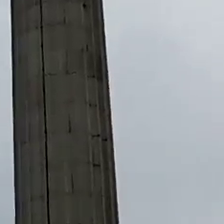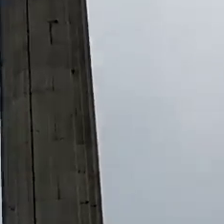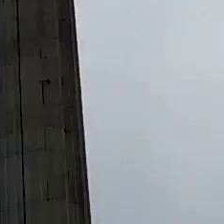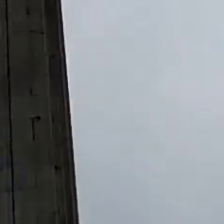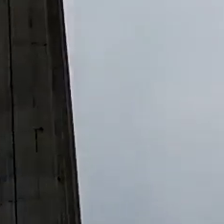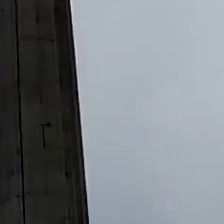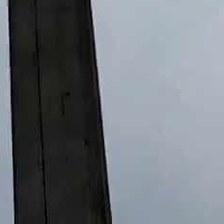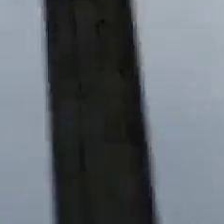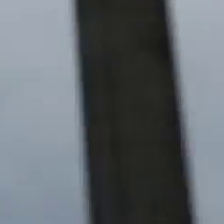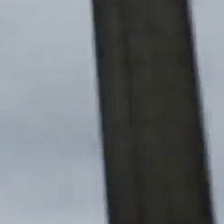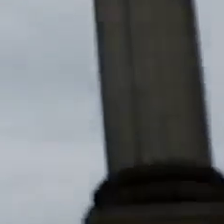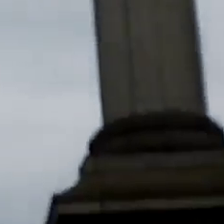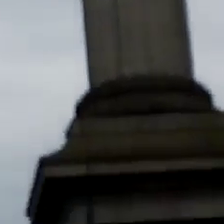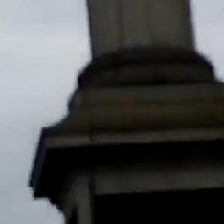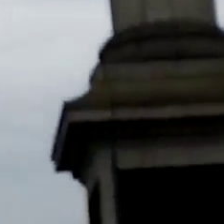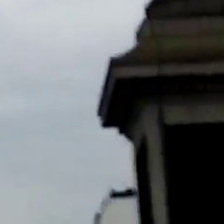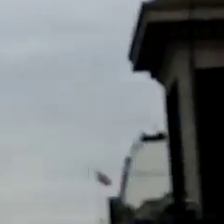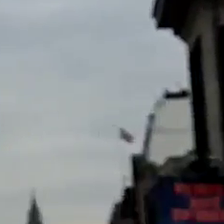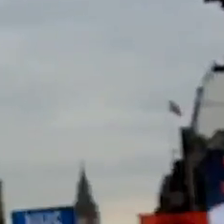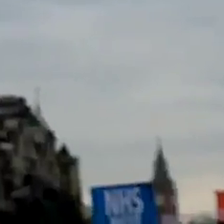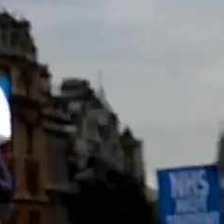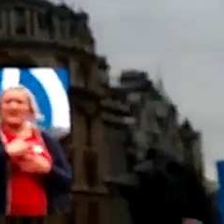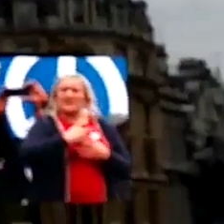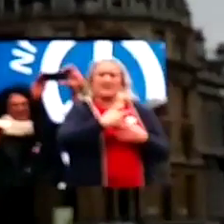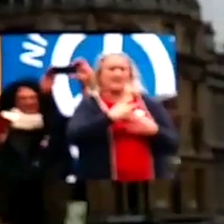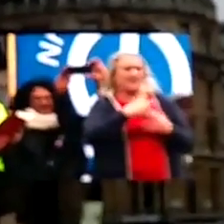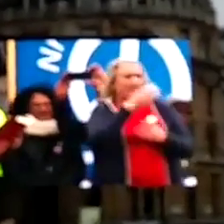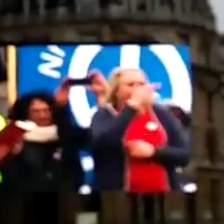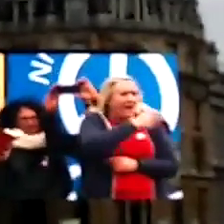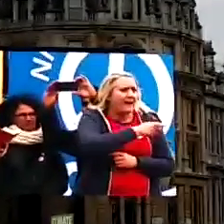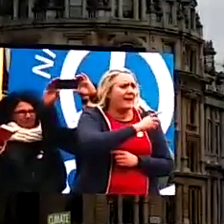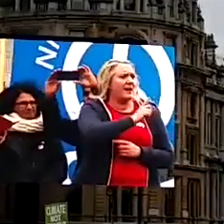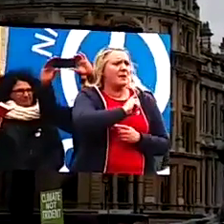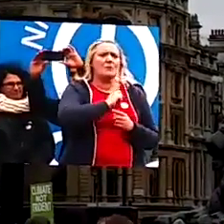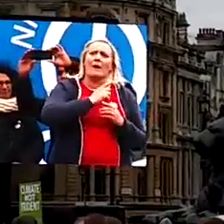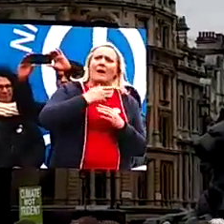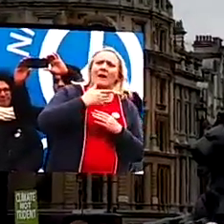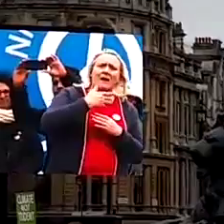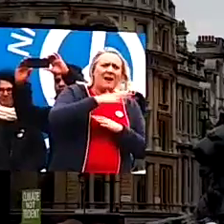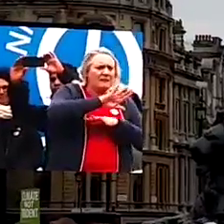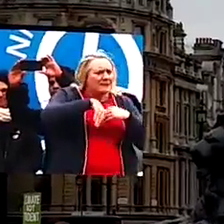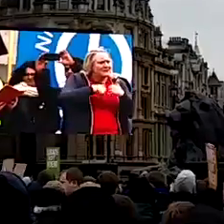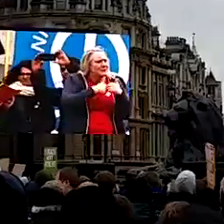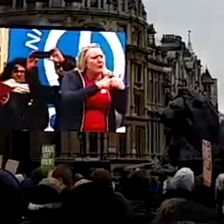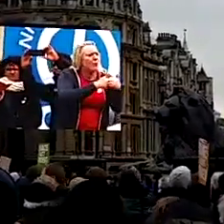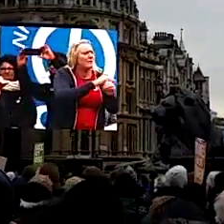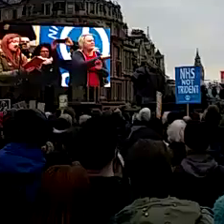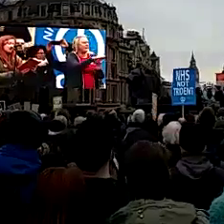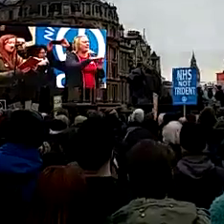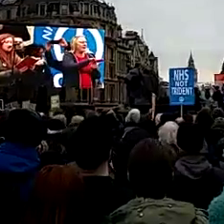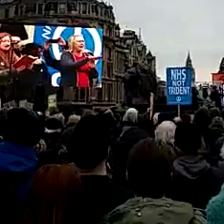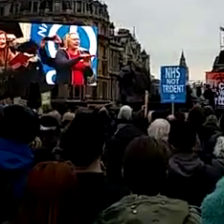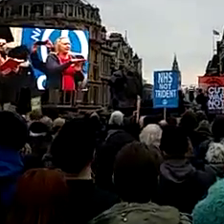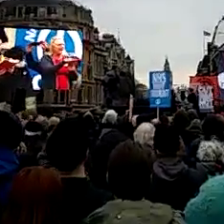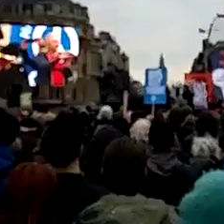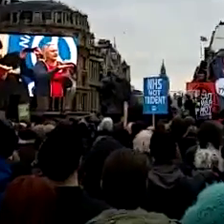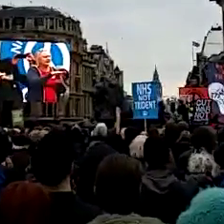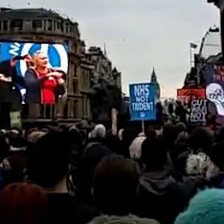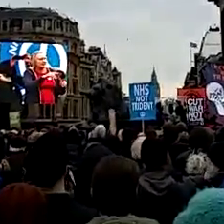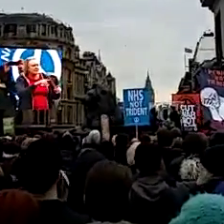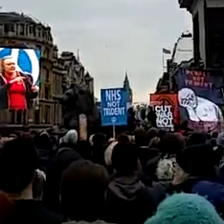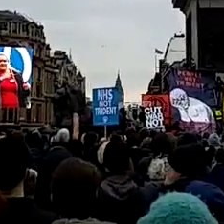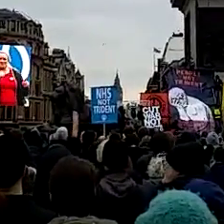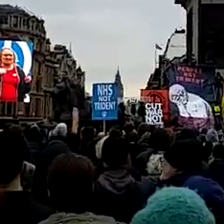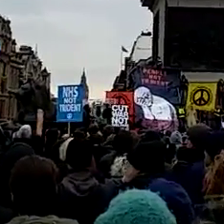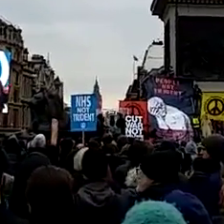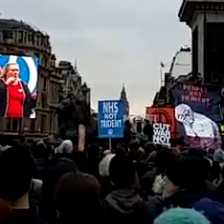moments. I've been the who's spent the day comforting and supporting the family, the one who gets the